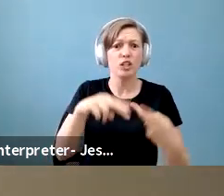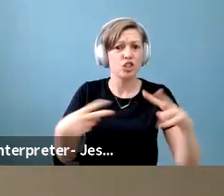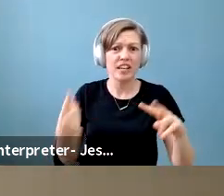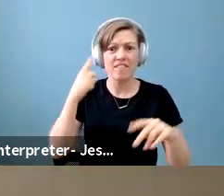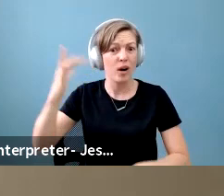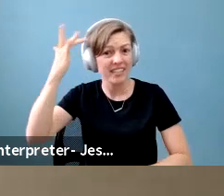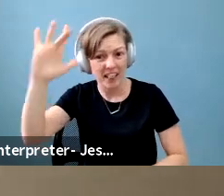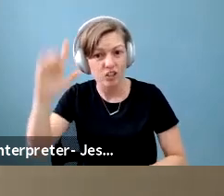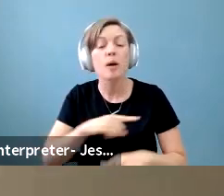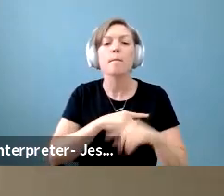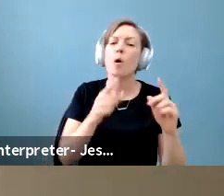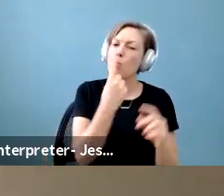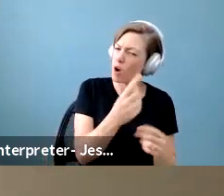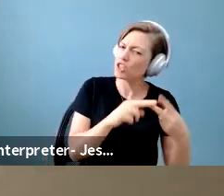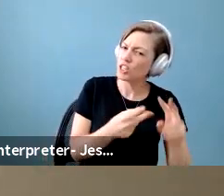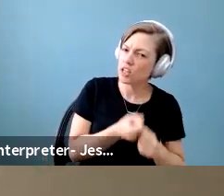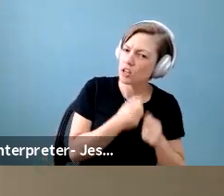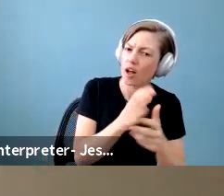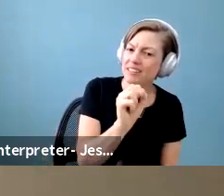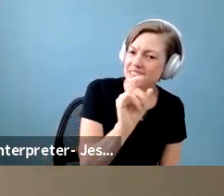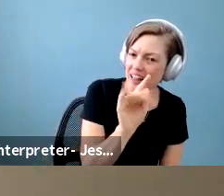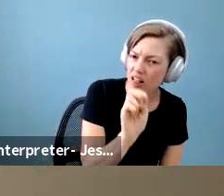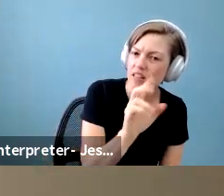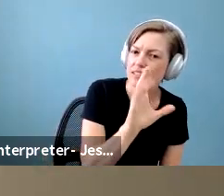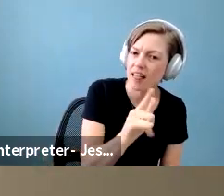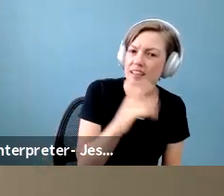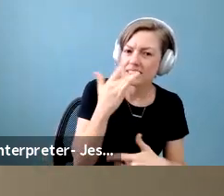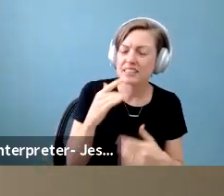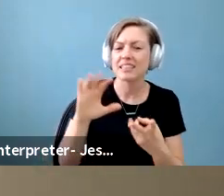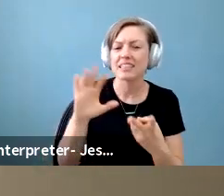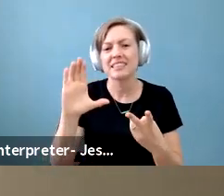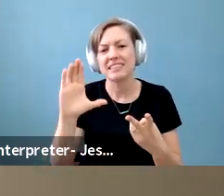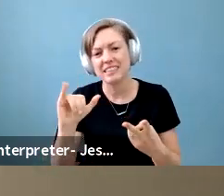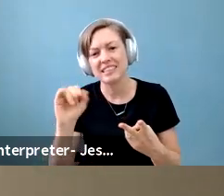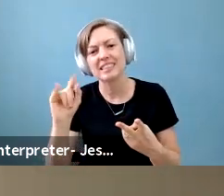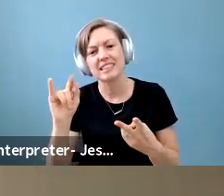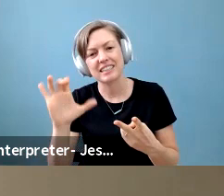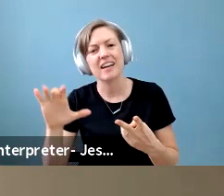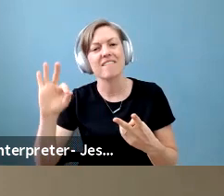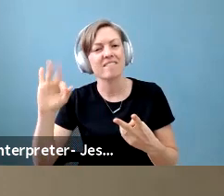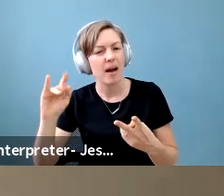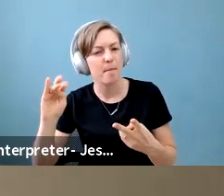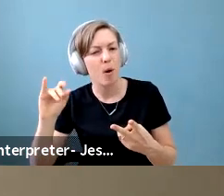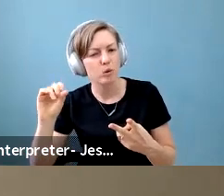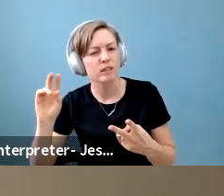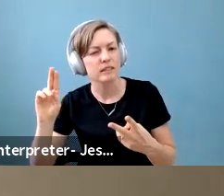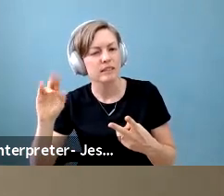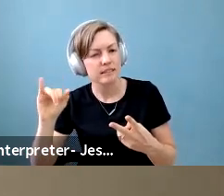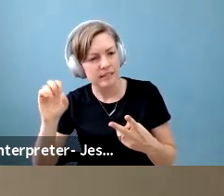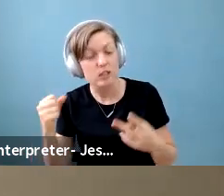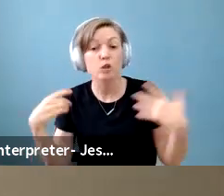there is one gene that causes sickle cell disease or cystic fibrosis. So we could conceivably